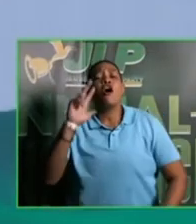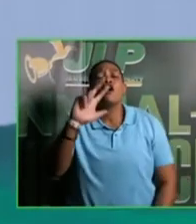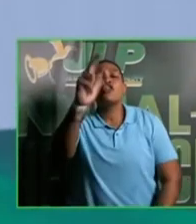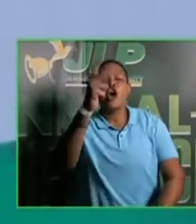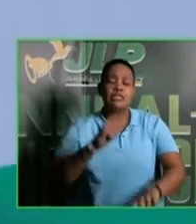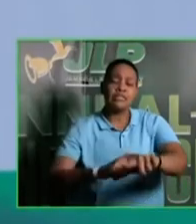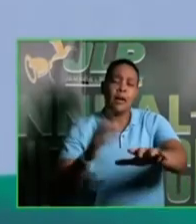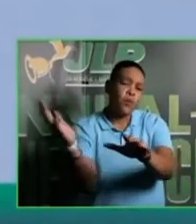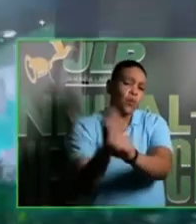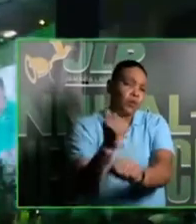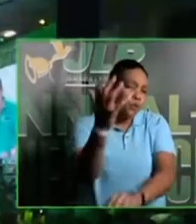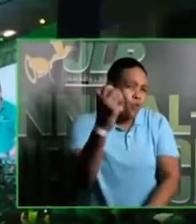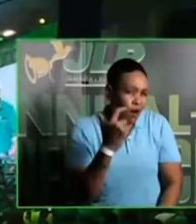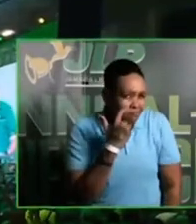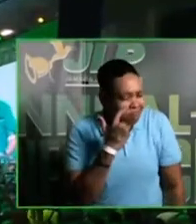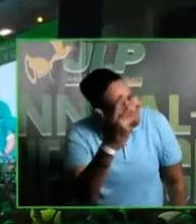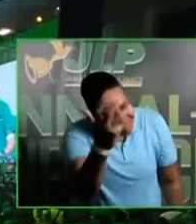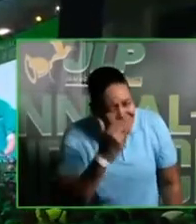term.